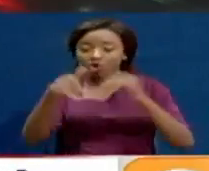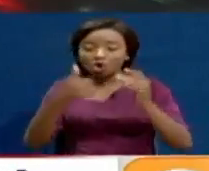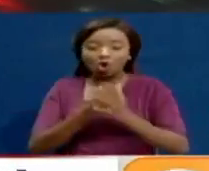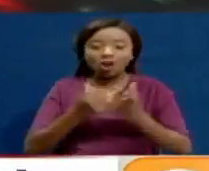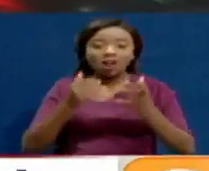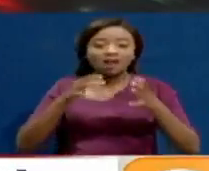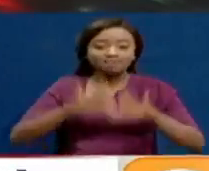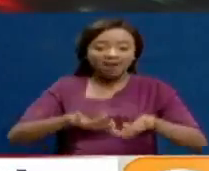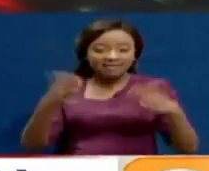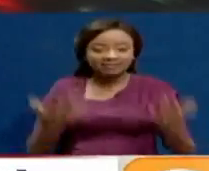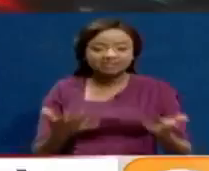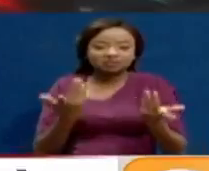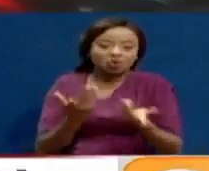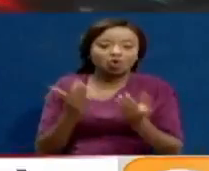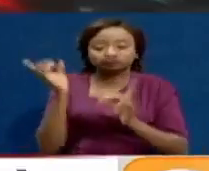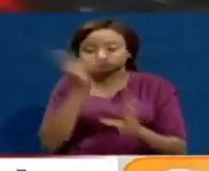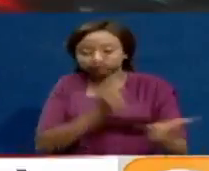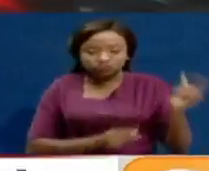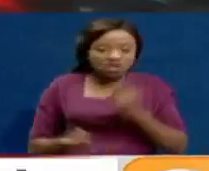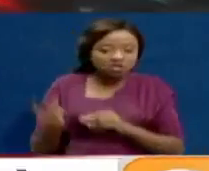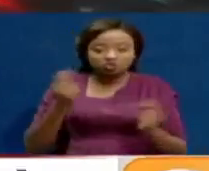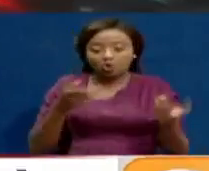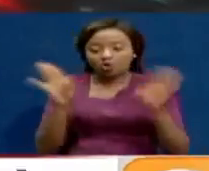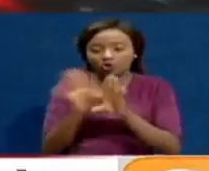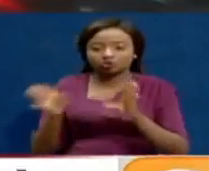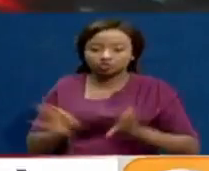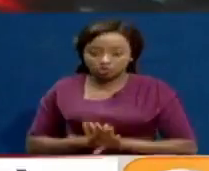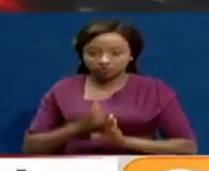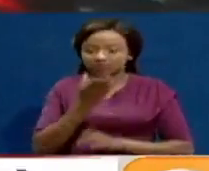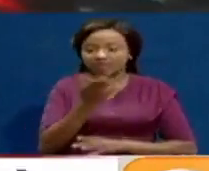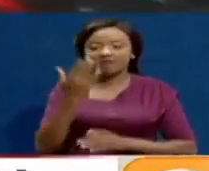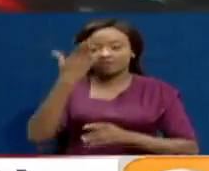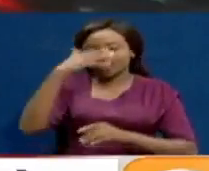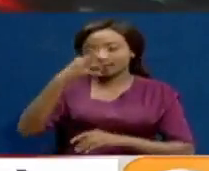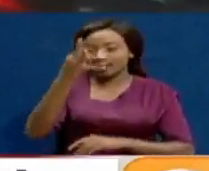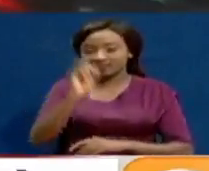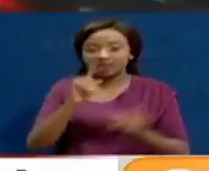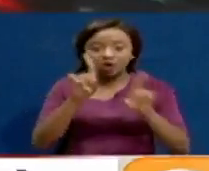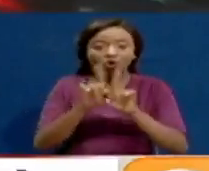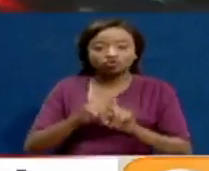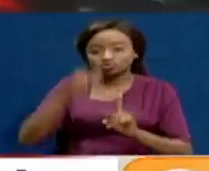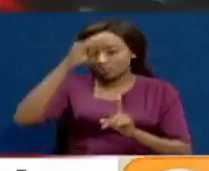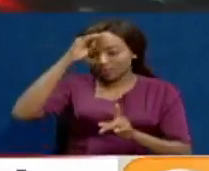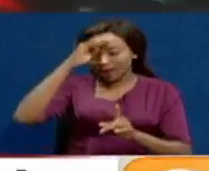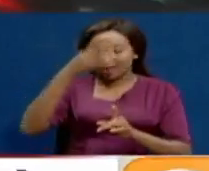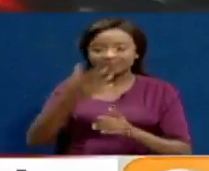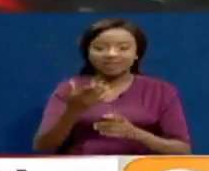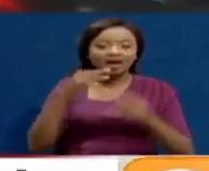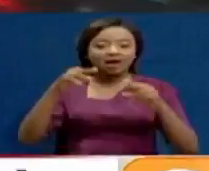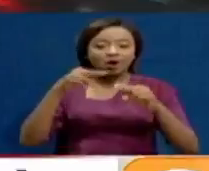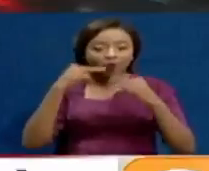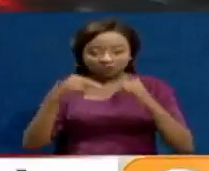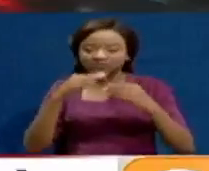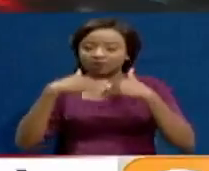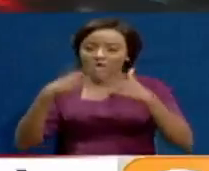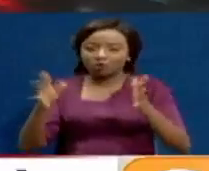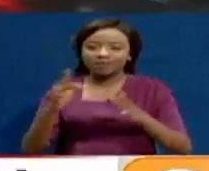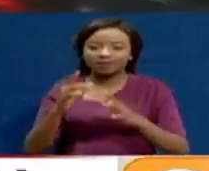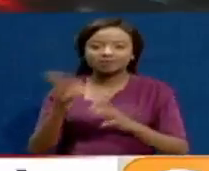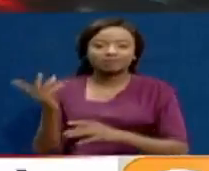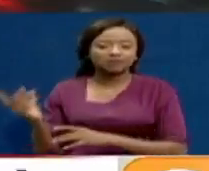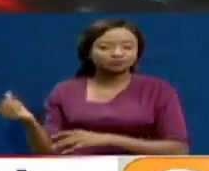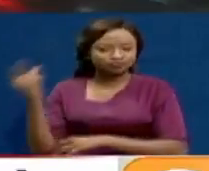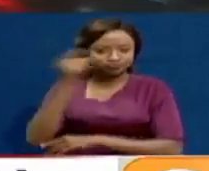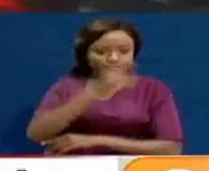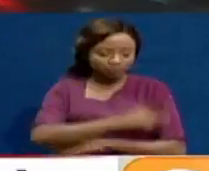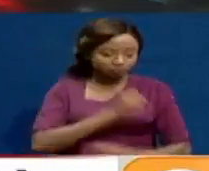nightclubs and discos remain closed for 30 days. All bars and hotels will, however, remain open till 11 p.m., but